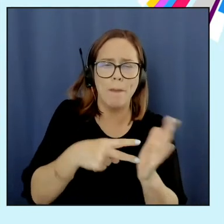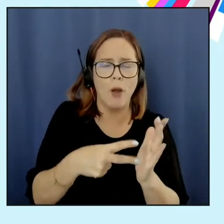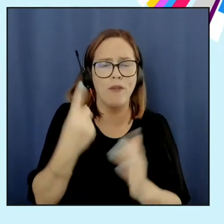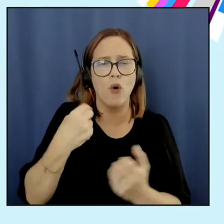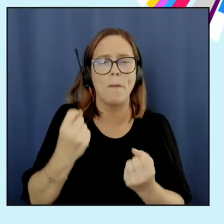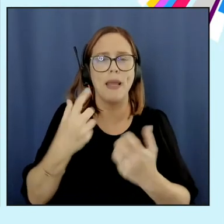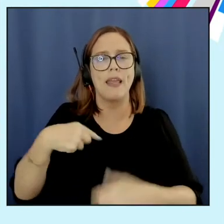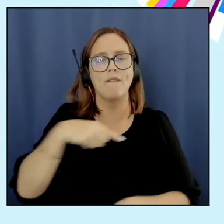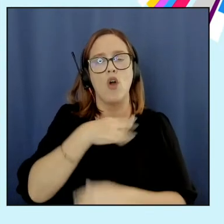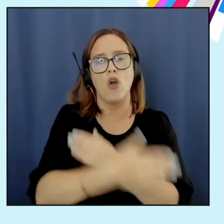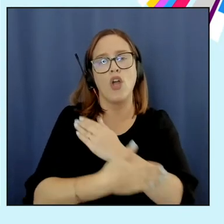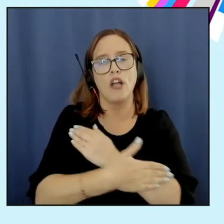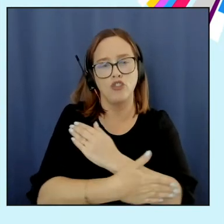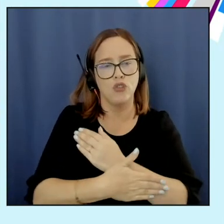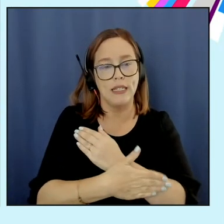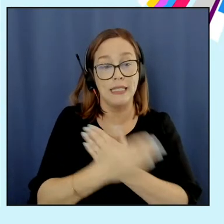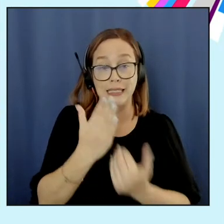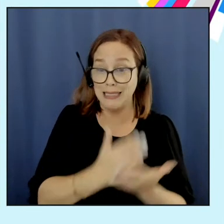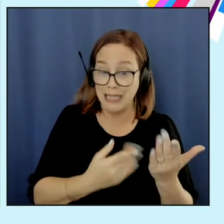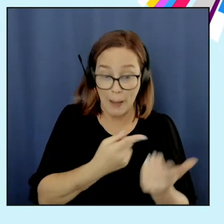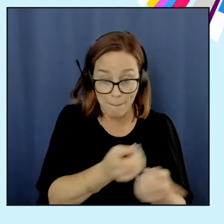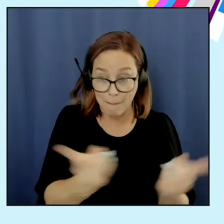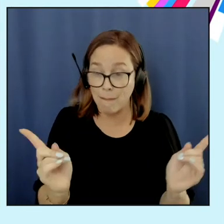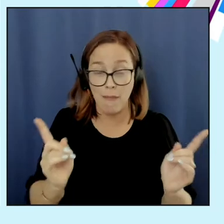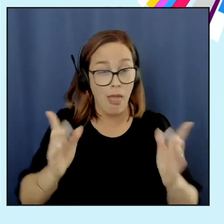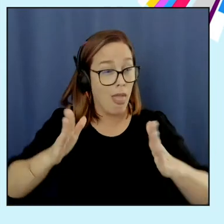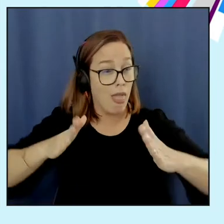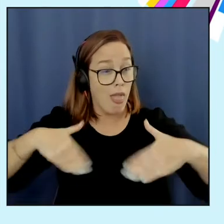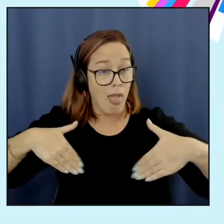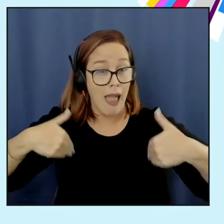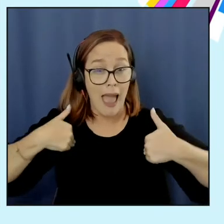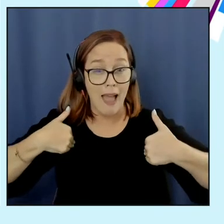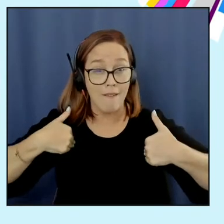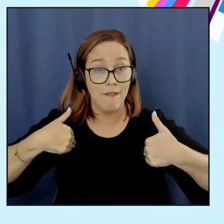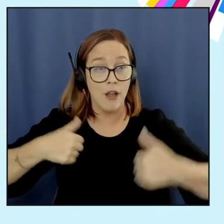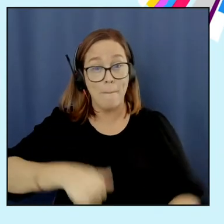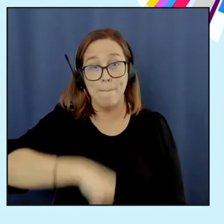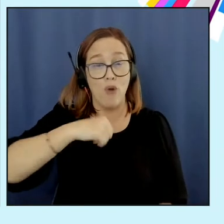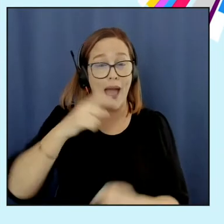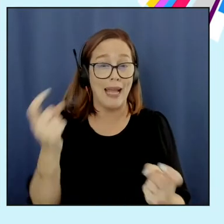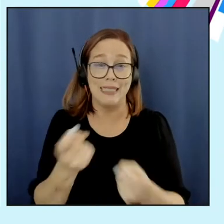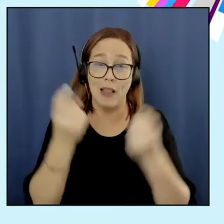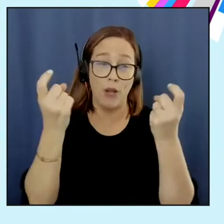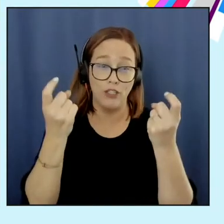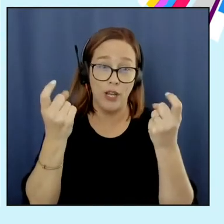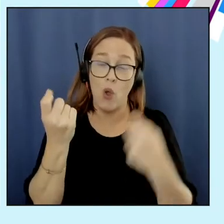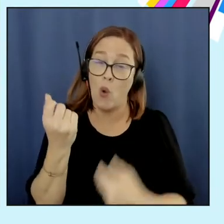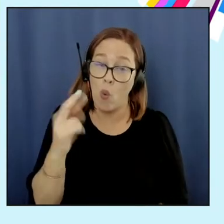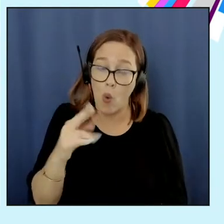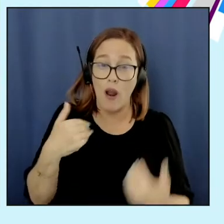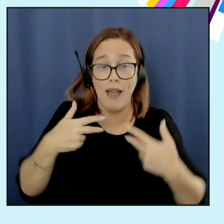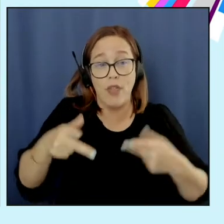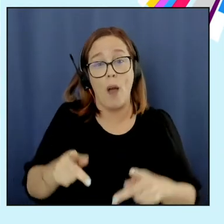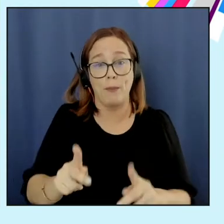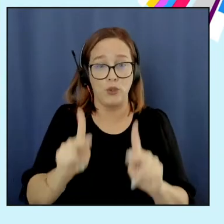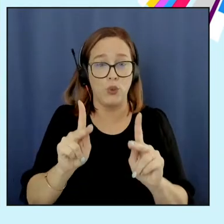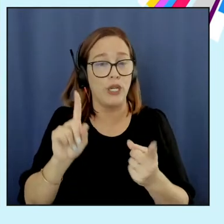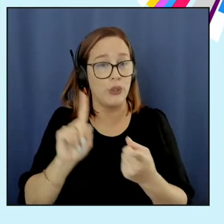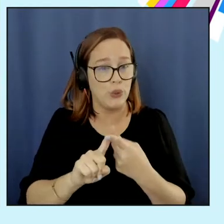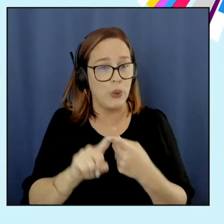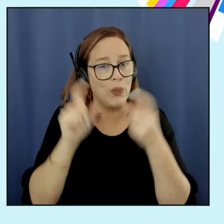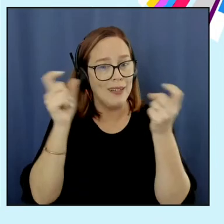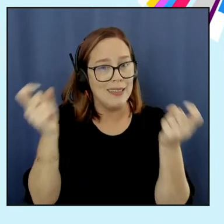continent, some of which are yet to even have Pride celebrations, are yet to even have the opportunity to